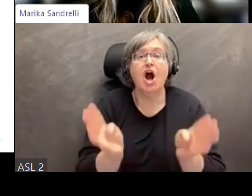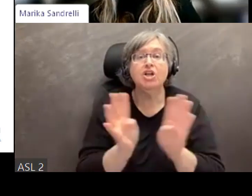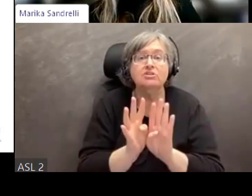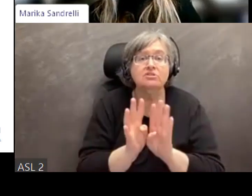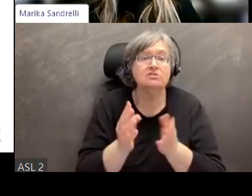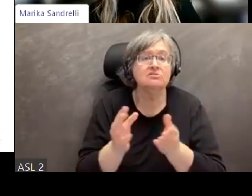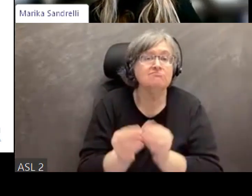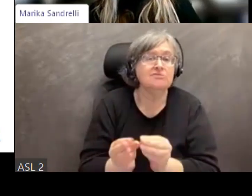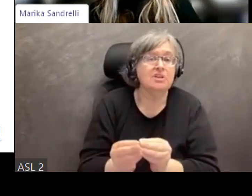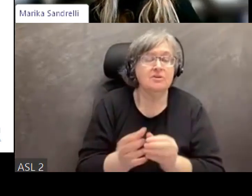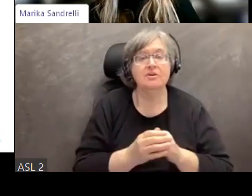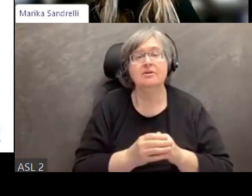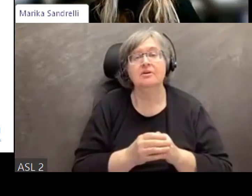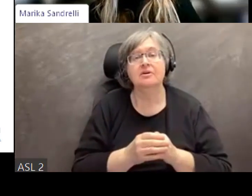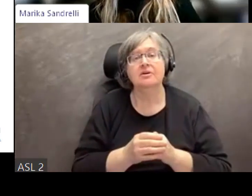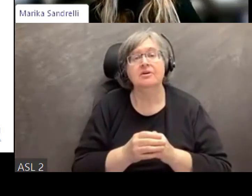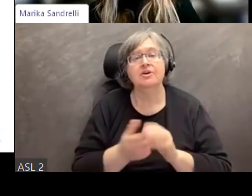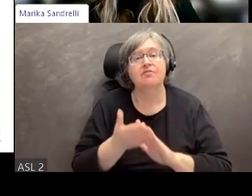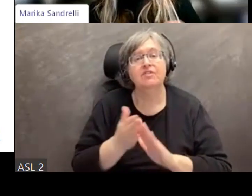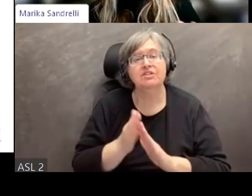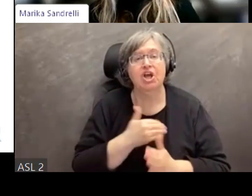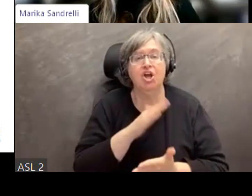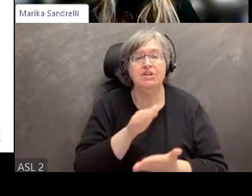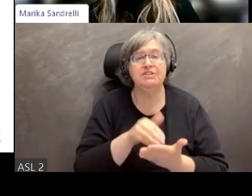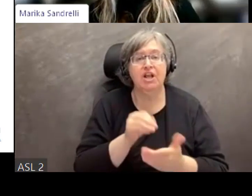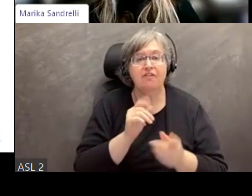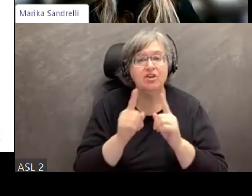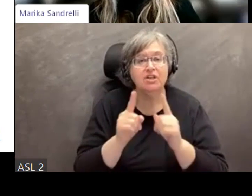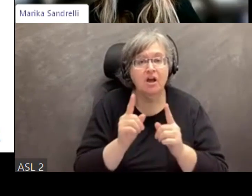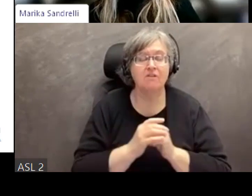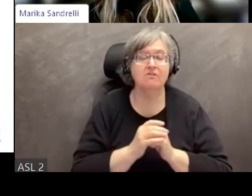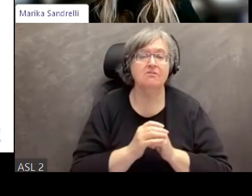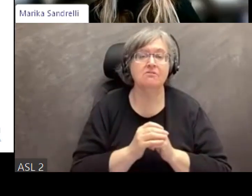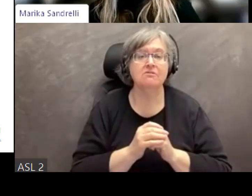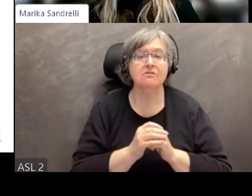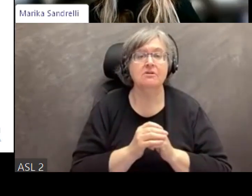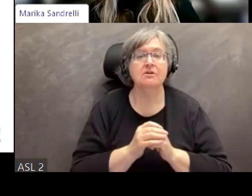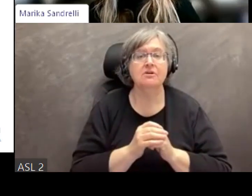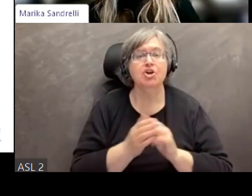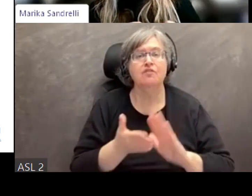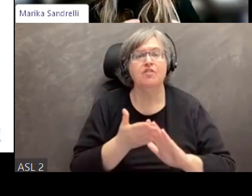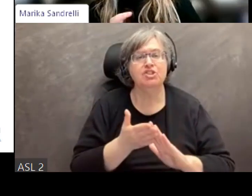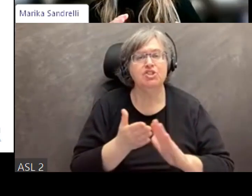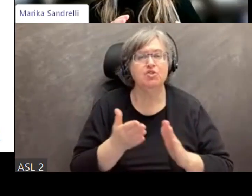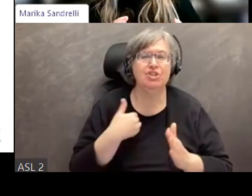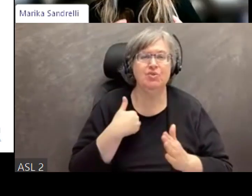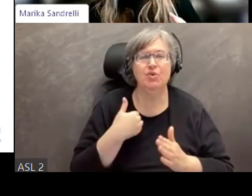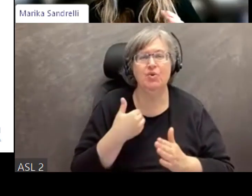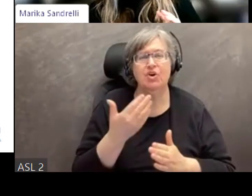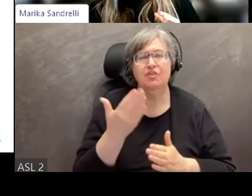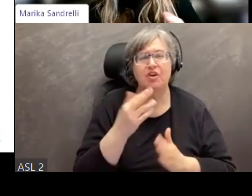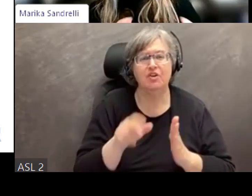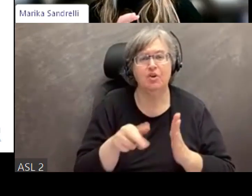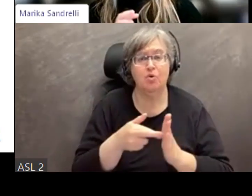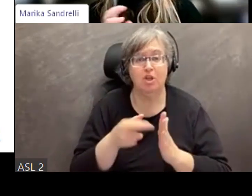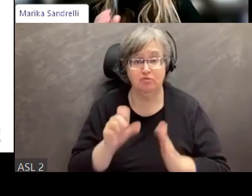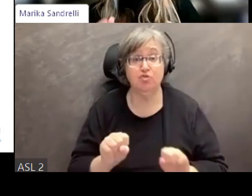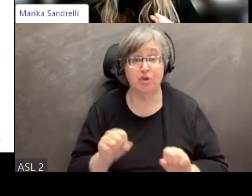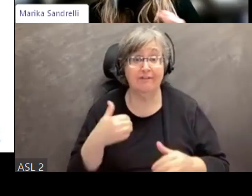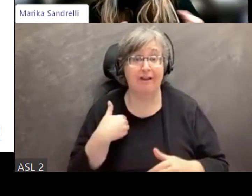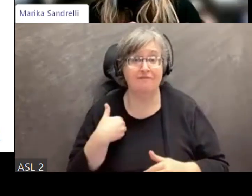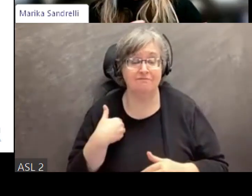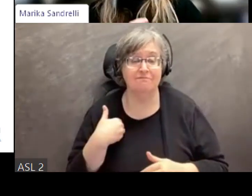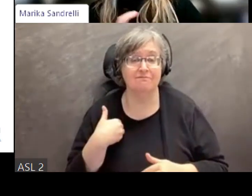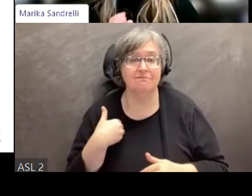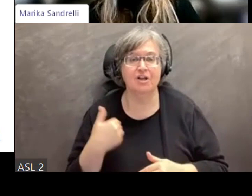facilitating huddles, facilitating our center of dialogue. So facilitation, there's about 15 roles